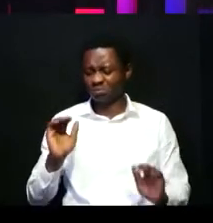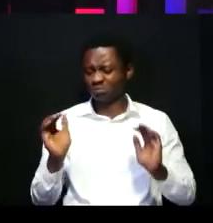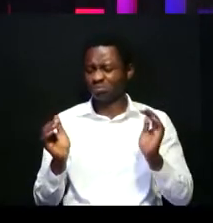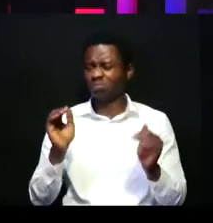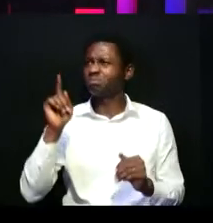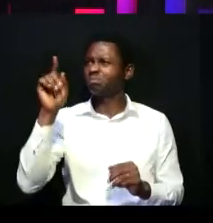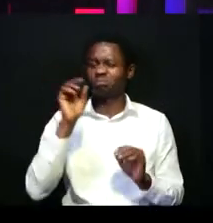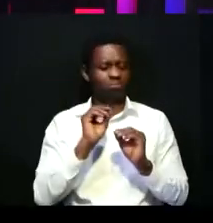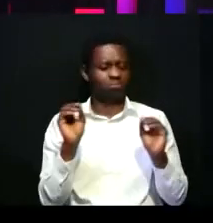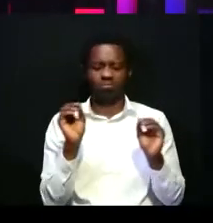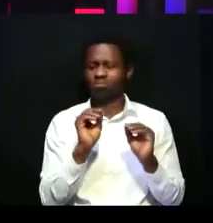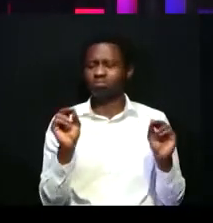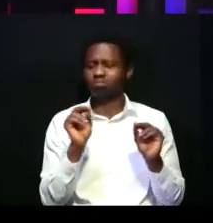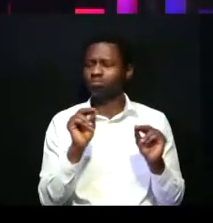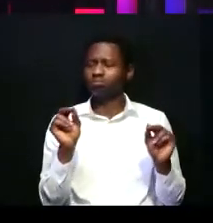ranze